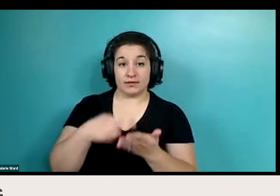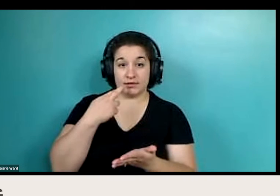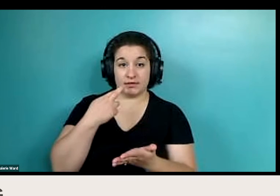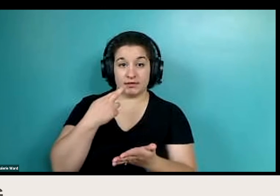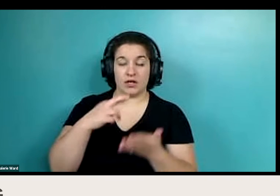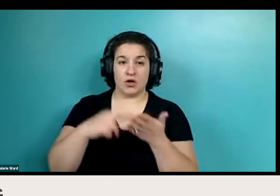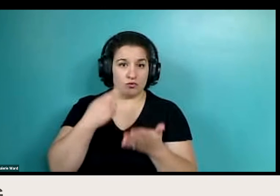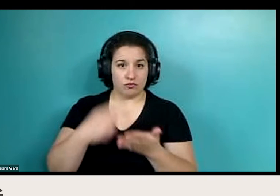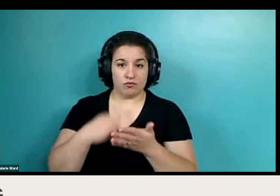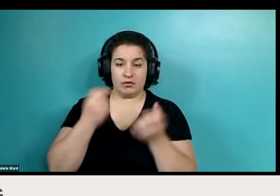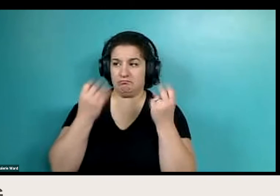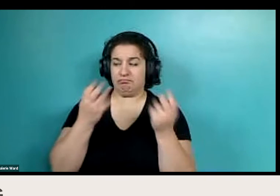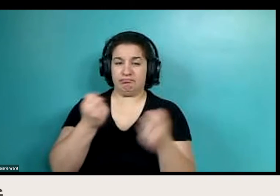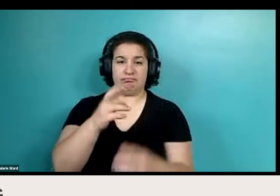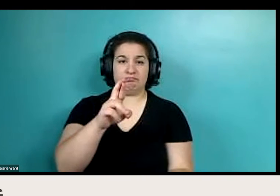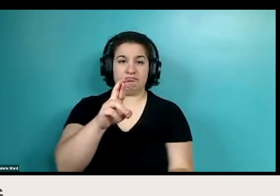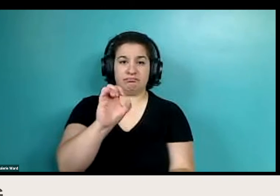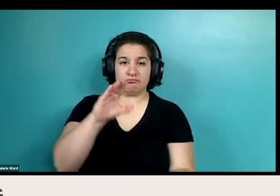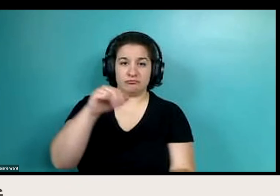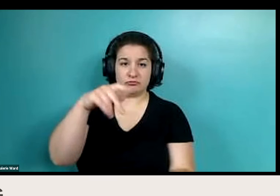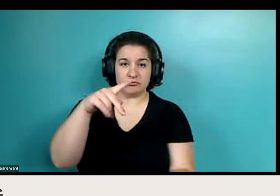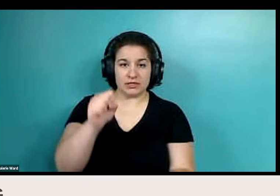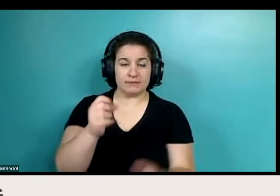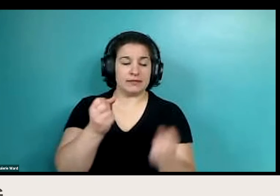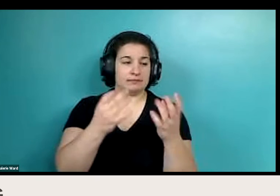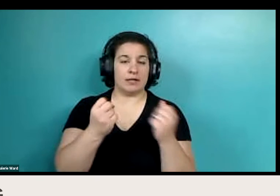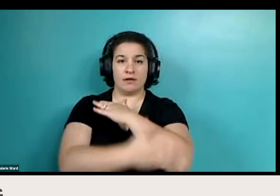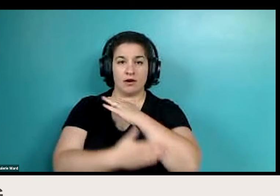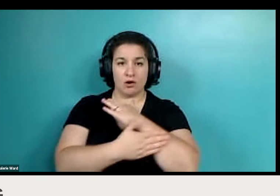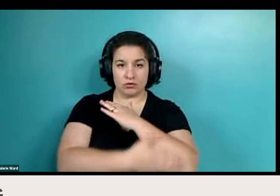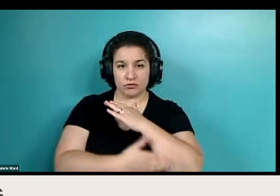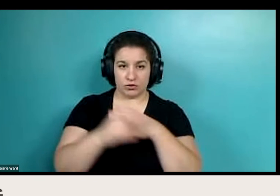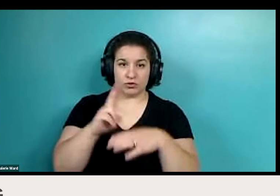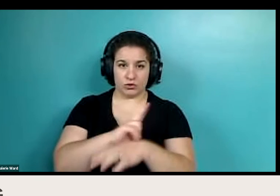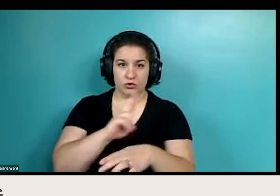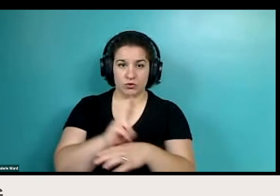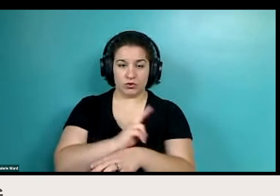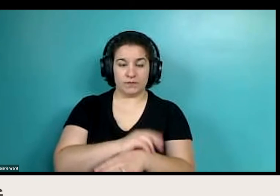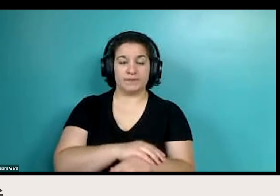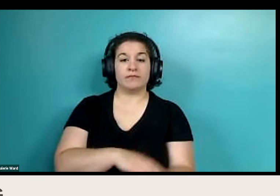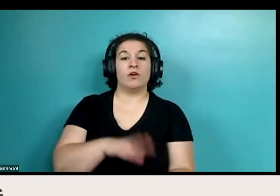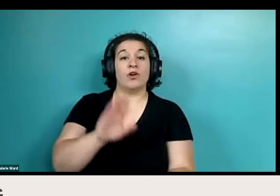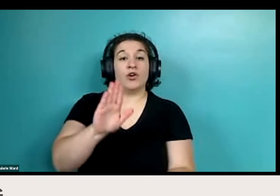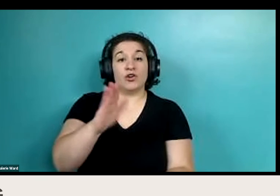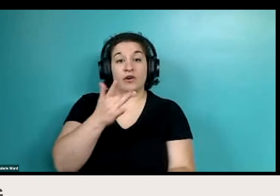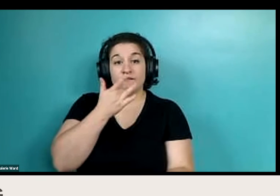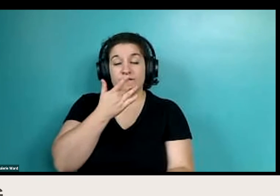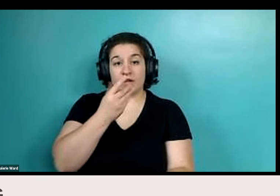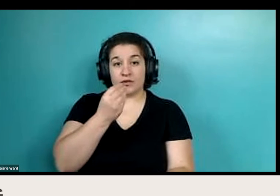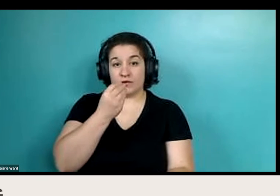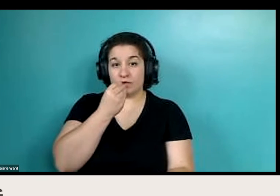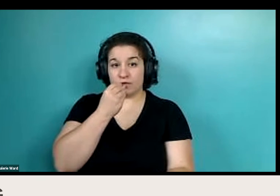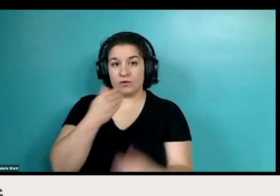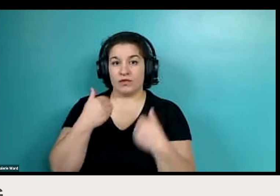recipes in many countries around the world. So we'd like to posit a question: what is your favorite food that has rice in it? This creates a